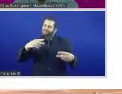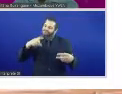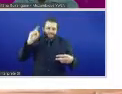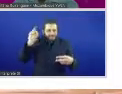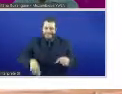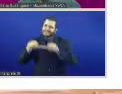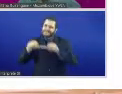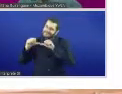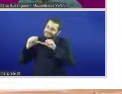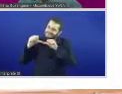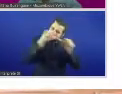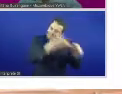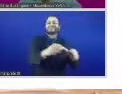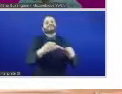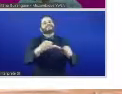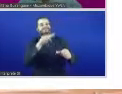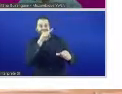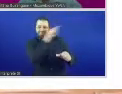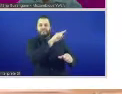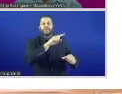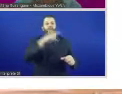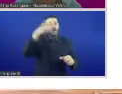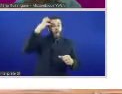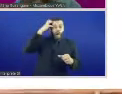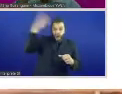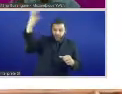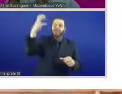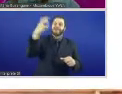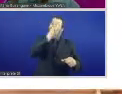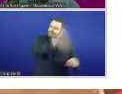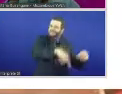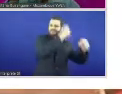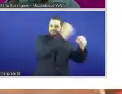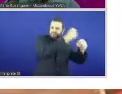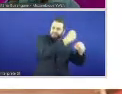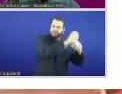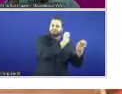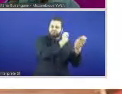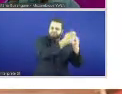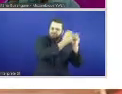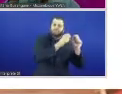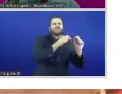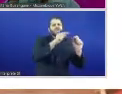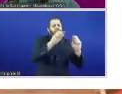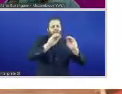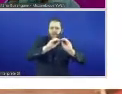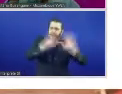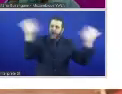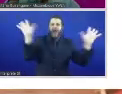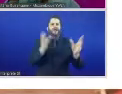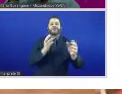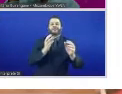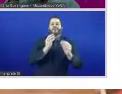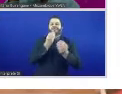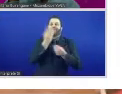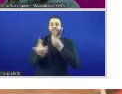and accountability. So for the UN, for the multilateral system to really pay attention to